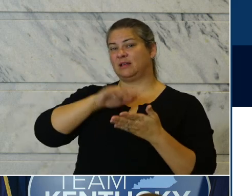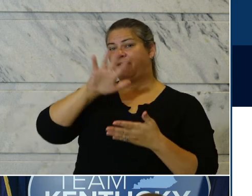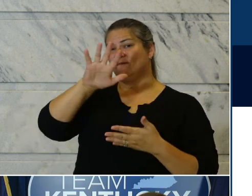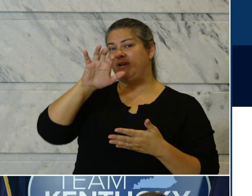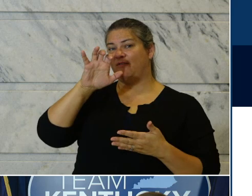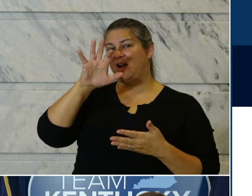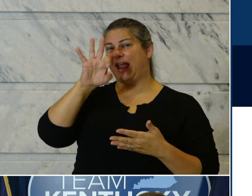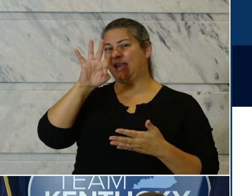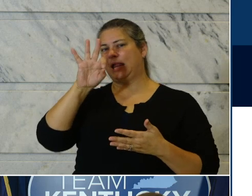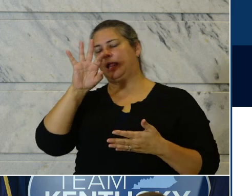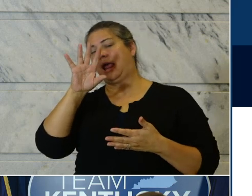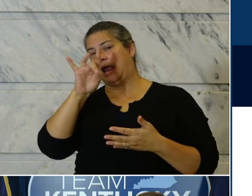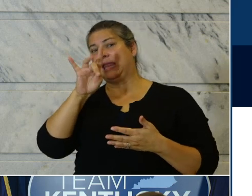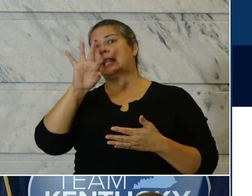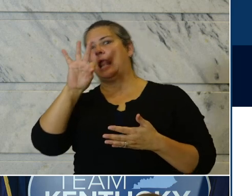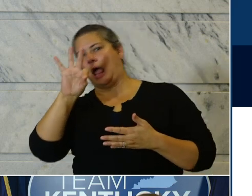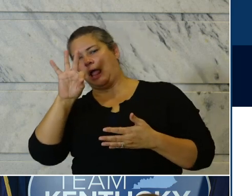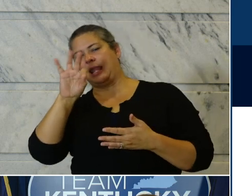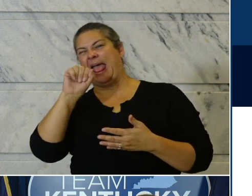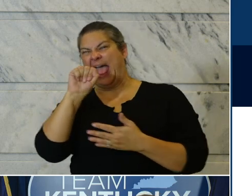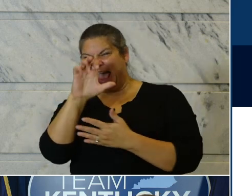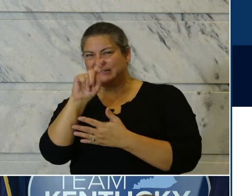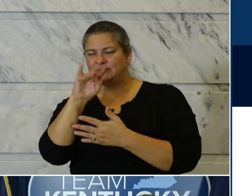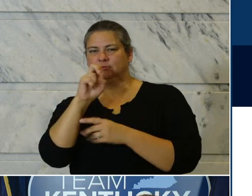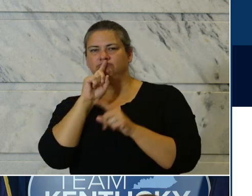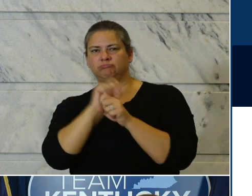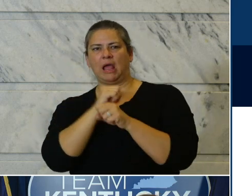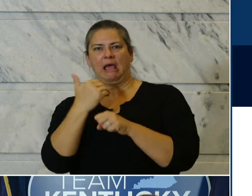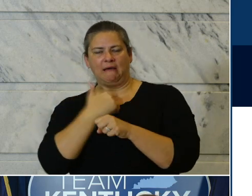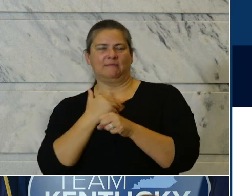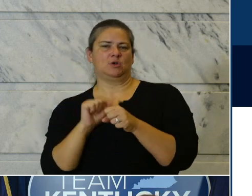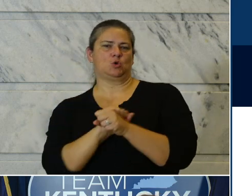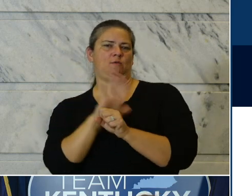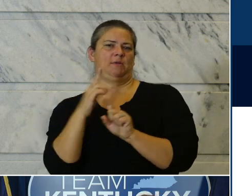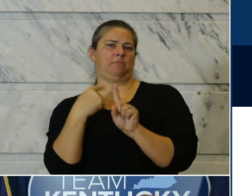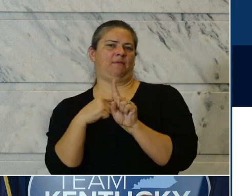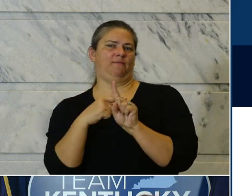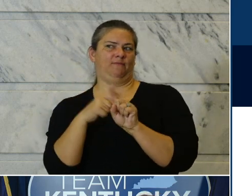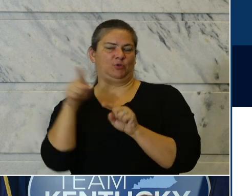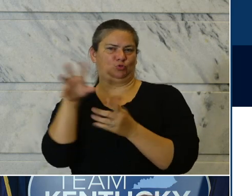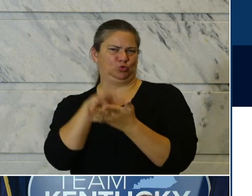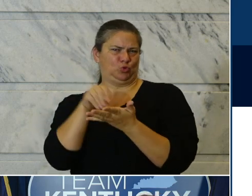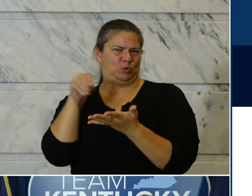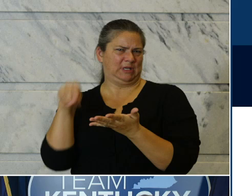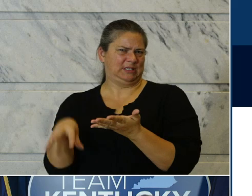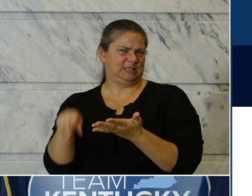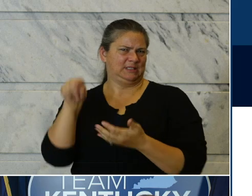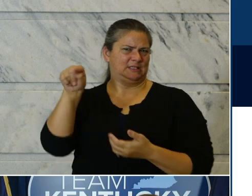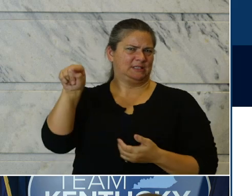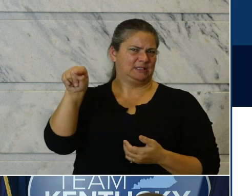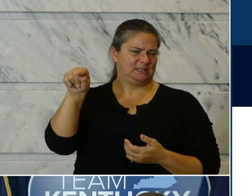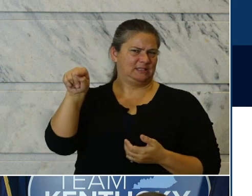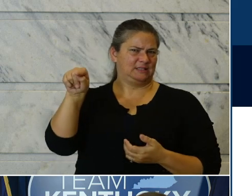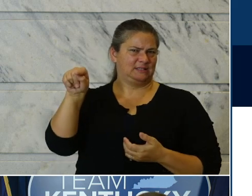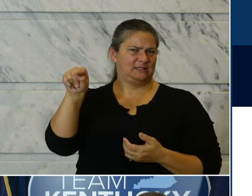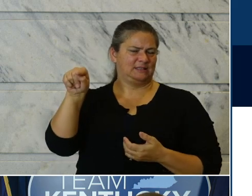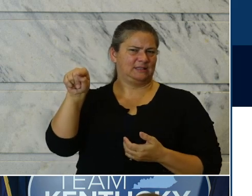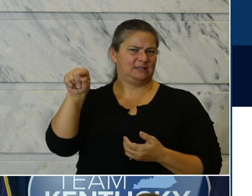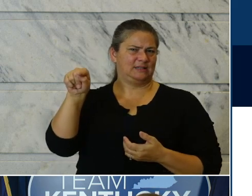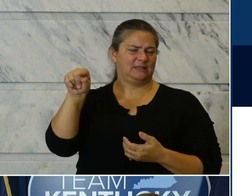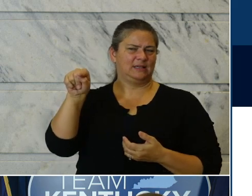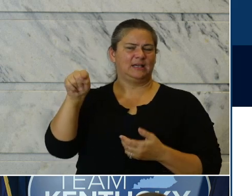1,589 active cases at colleges and universities just with students. There is less than half of